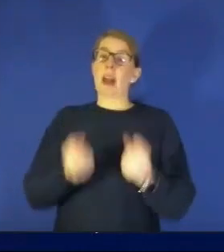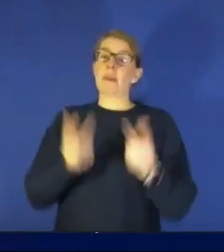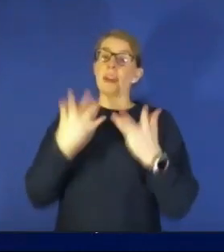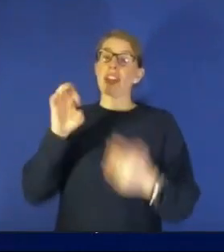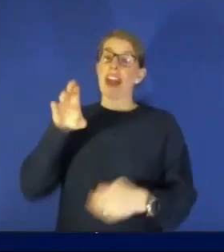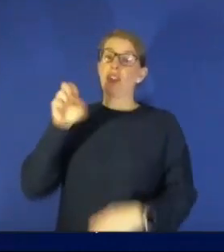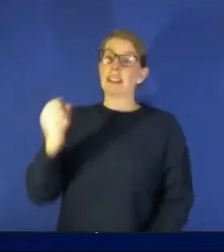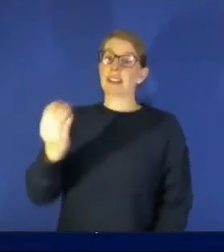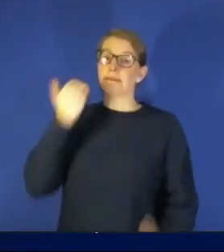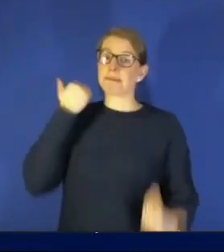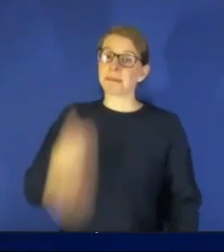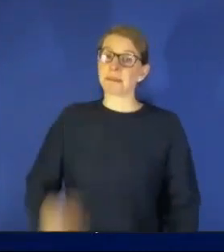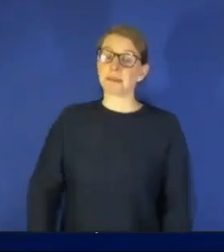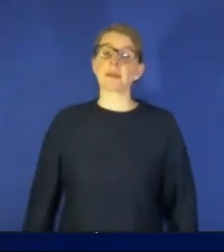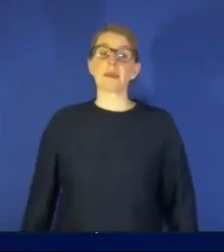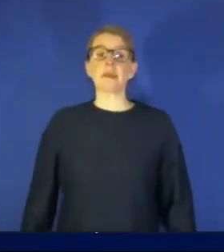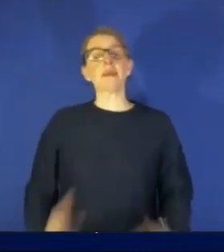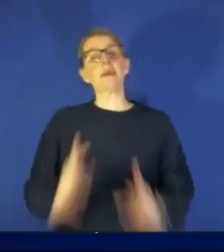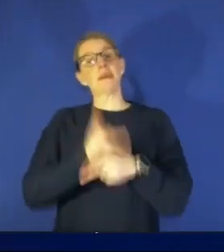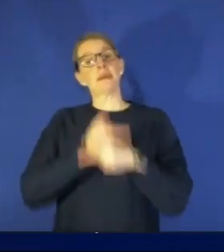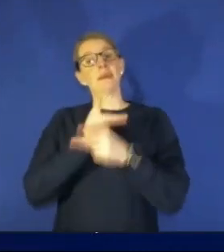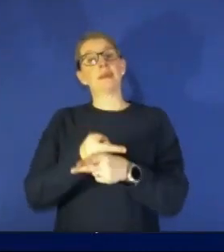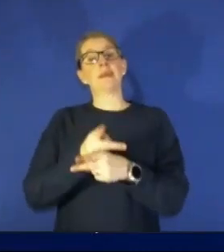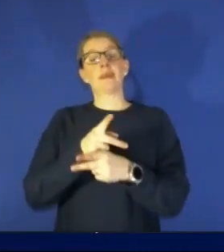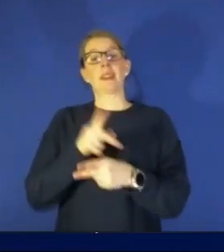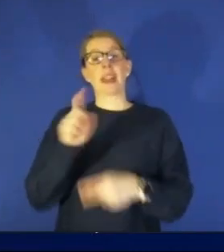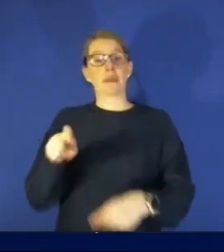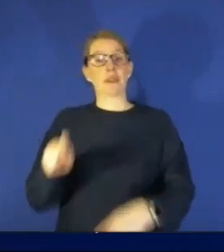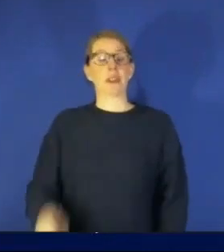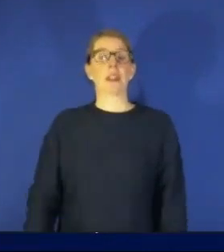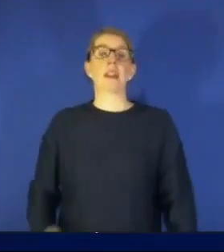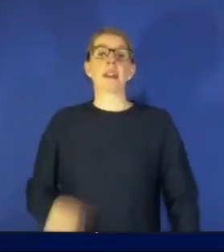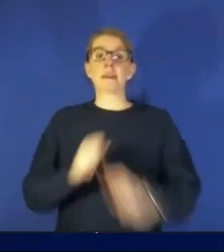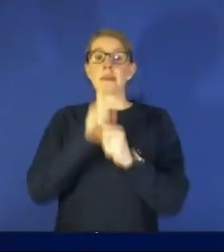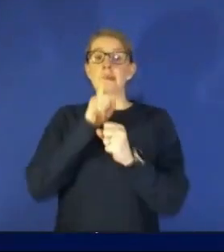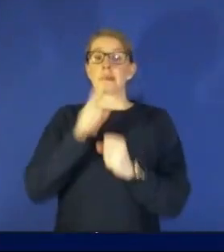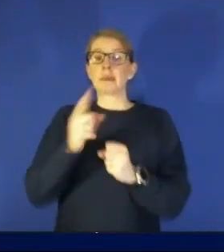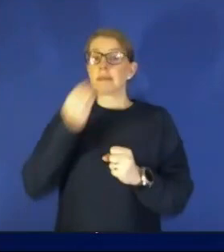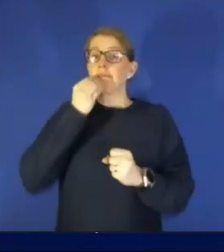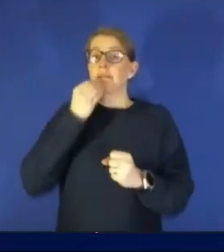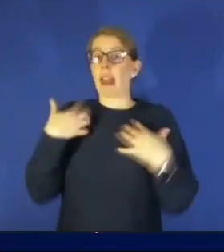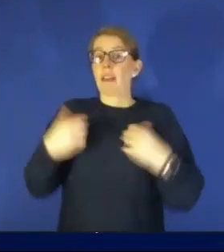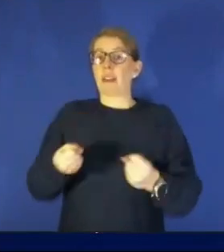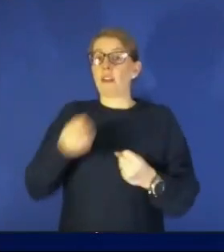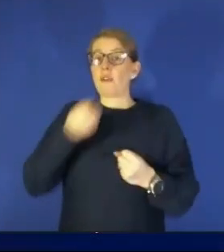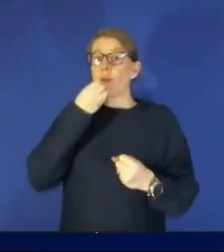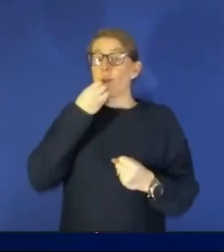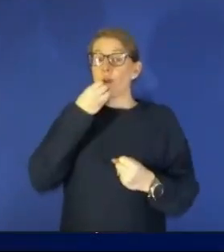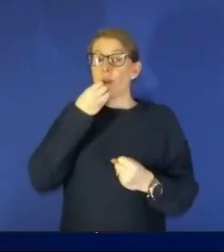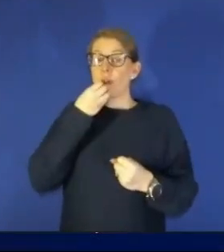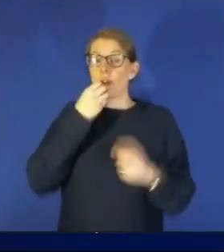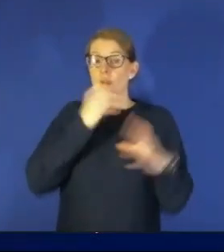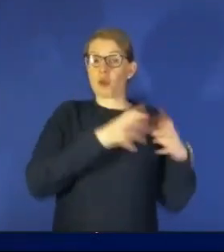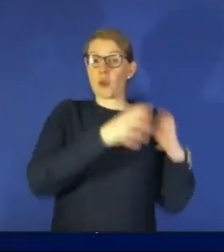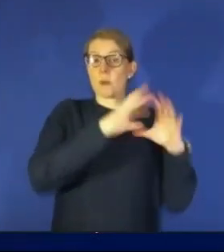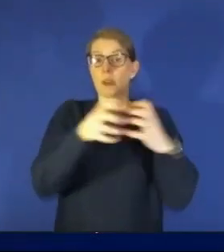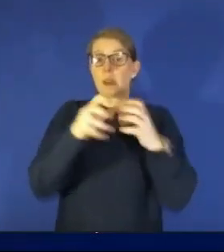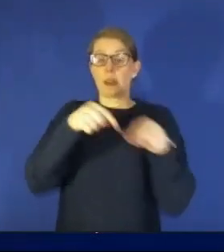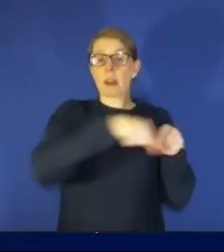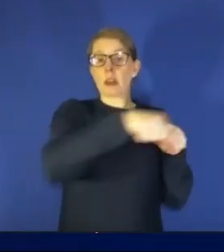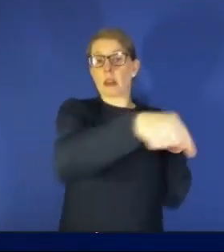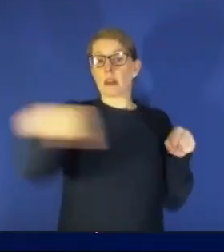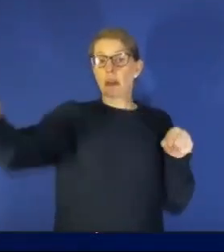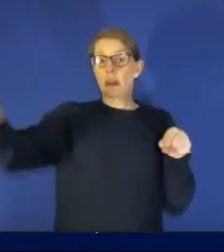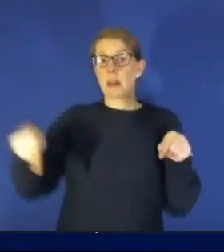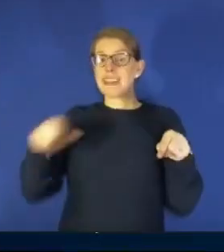as Dr. Kalender-Rich has said, making sure you eat the healthier food groups, shopping around the grocery store, not in the middle of the grocery store, makes